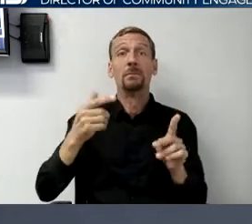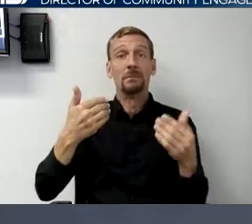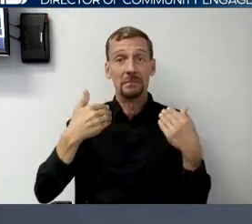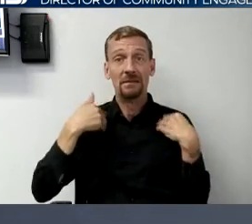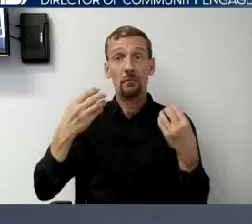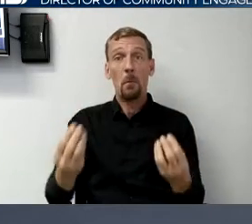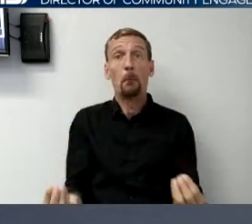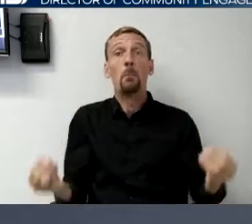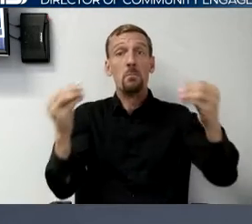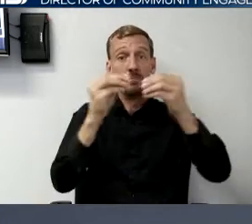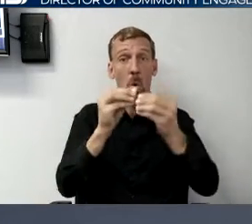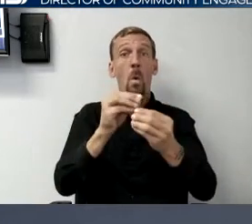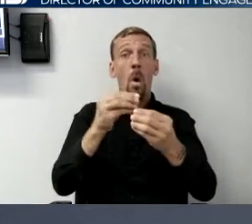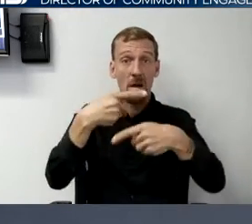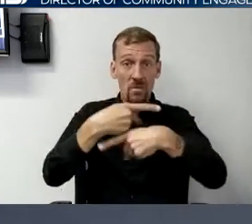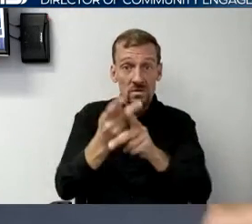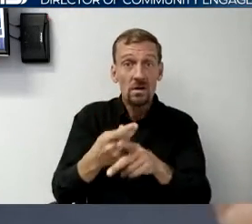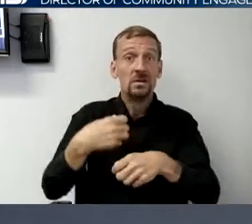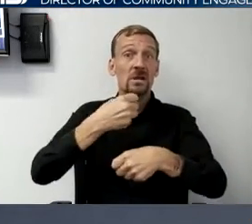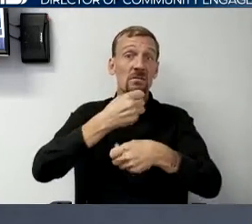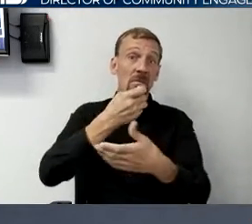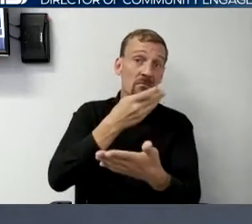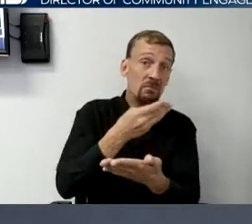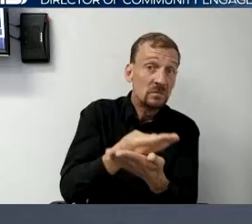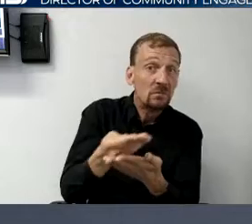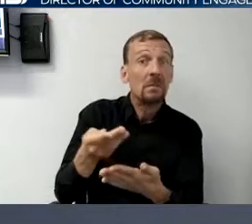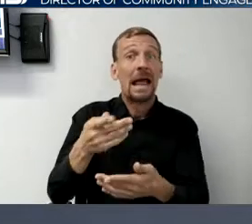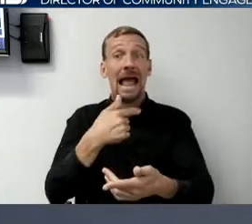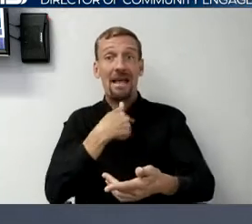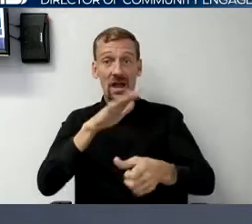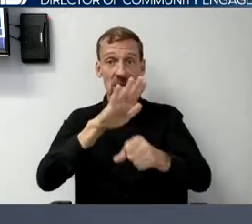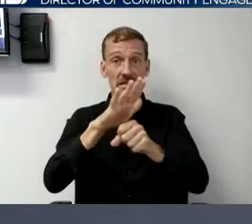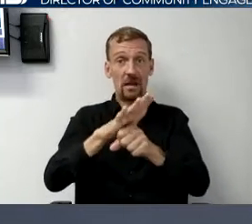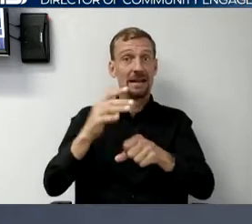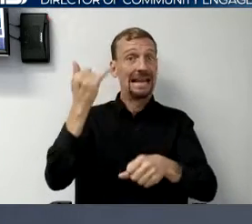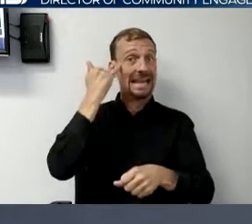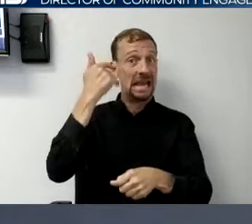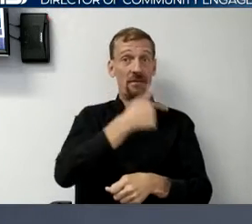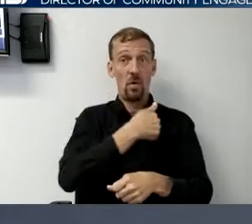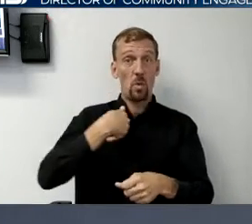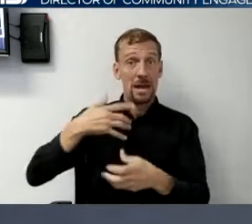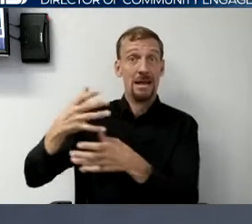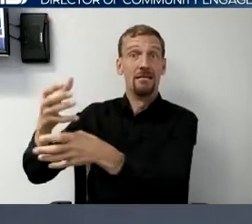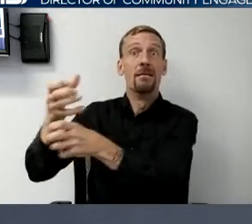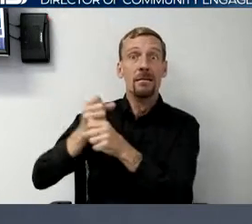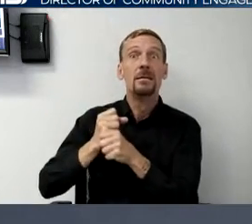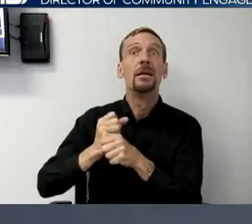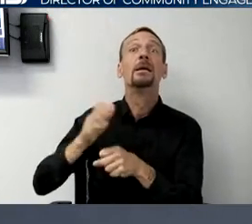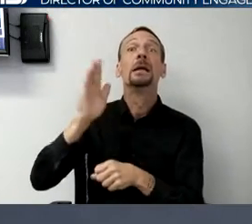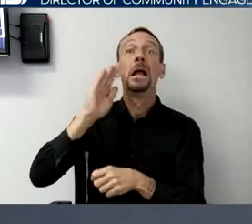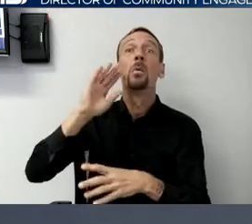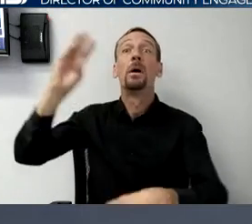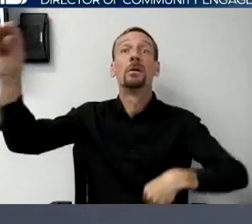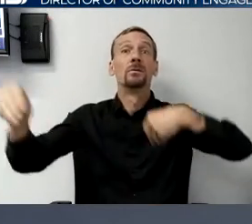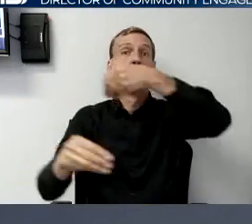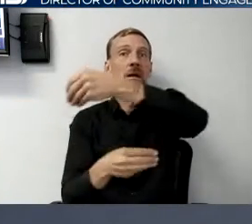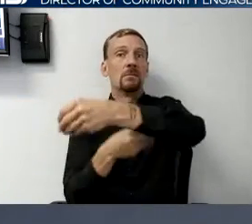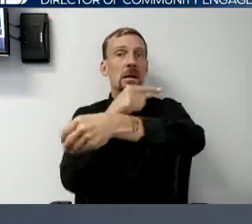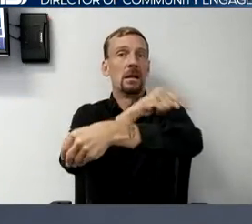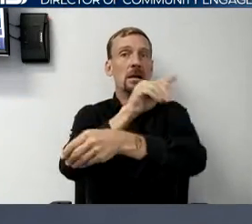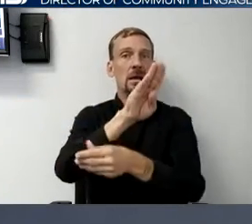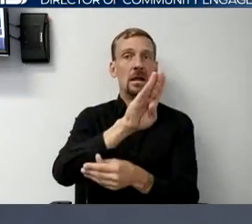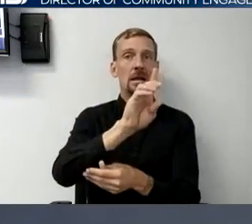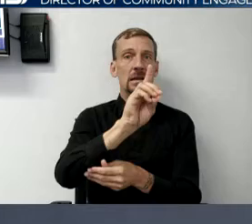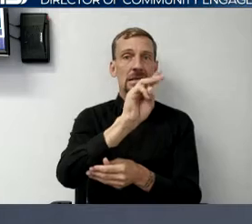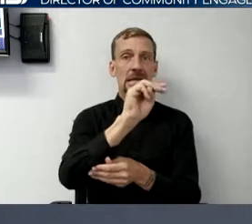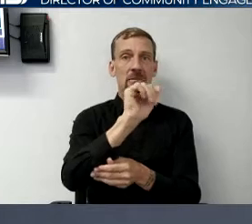to supplies and everything. Again, we would most likely, if we do acquire this, it would replace the BD Max, but